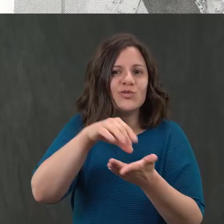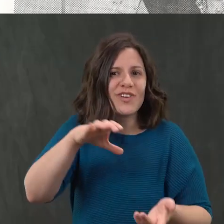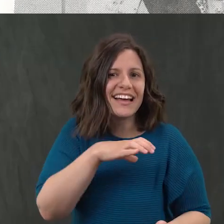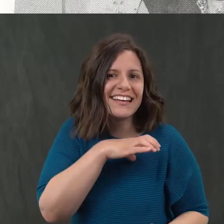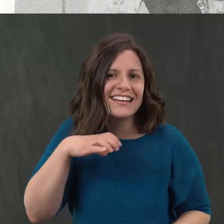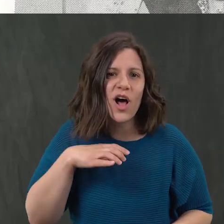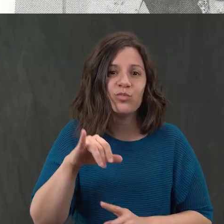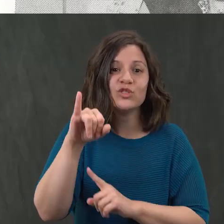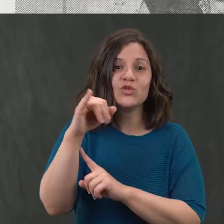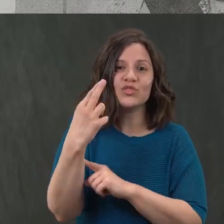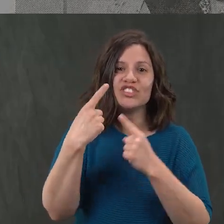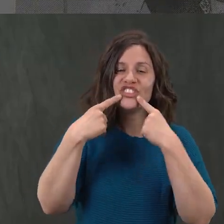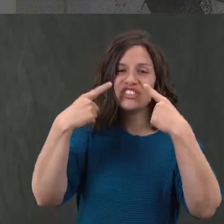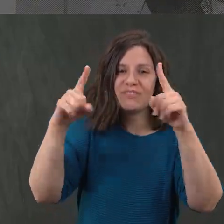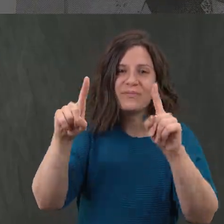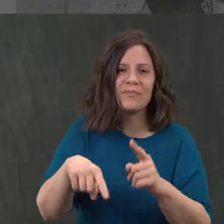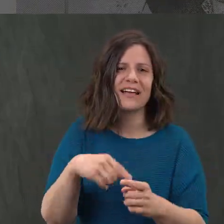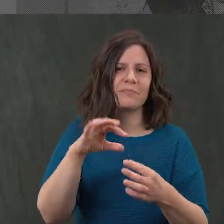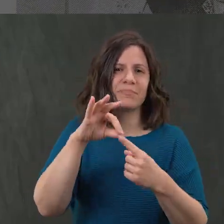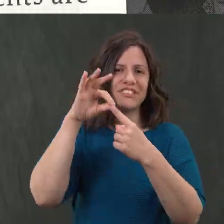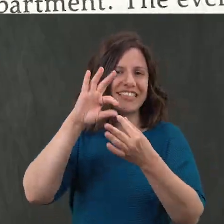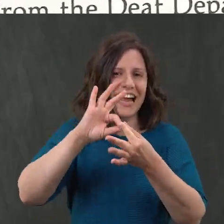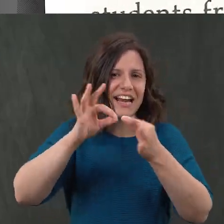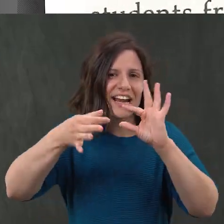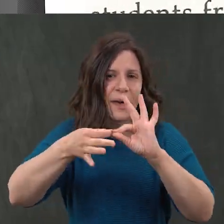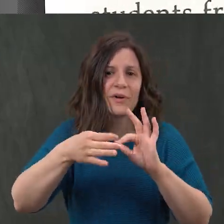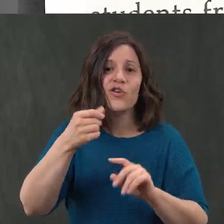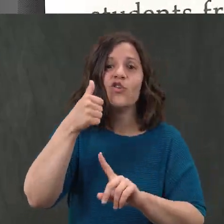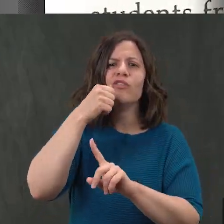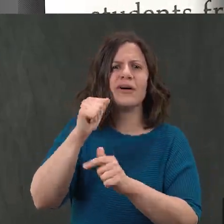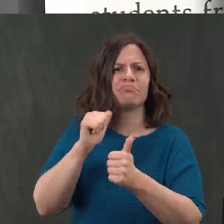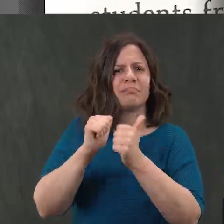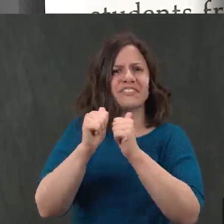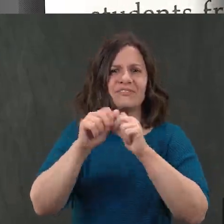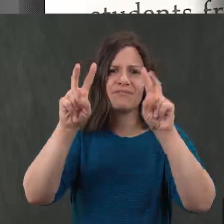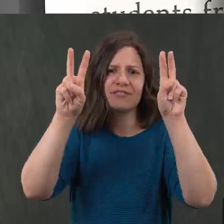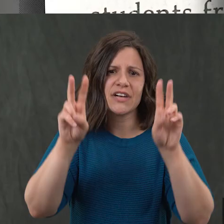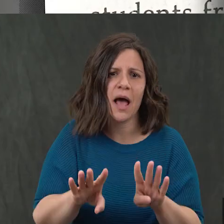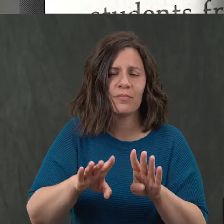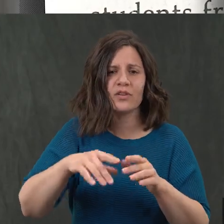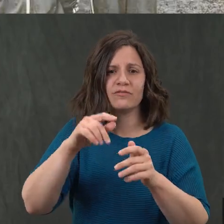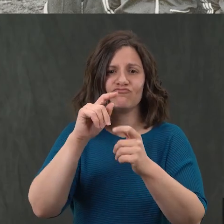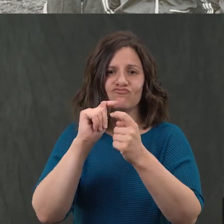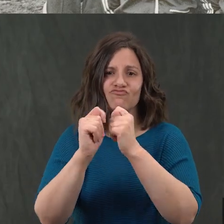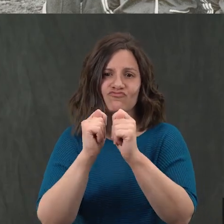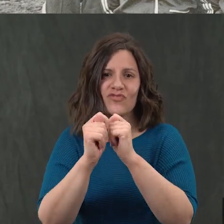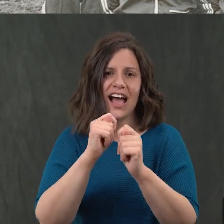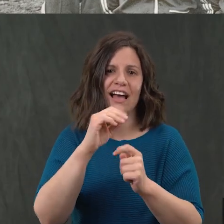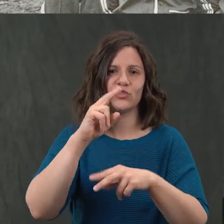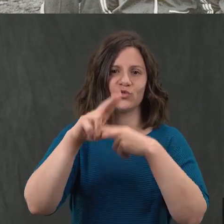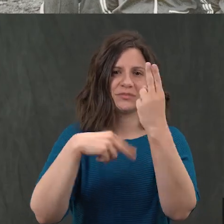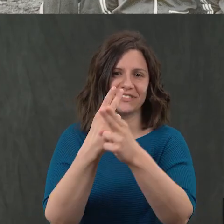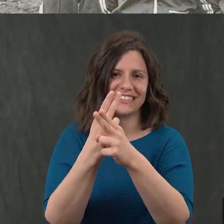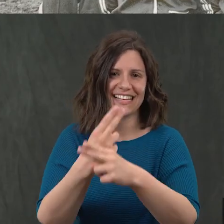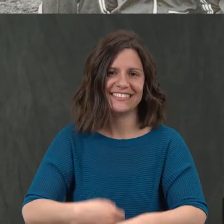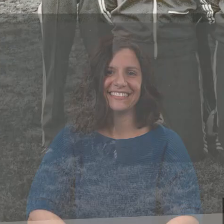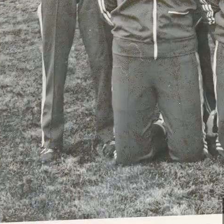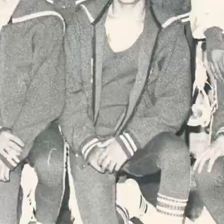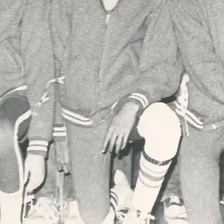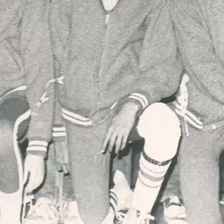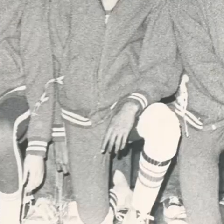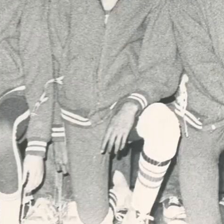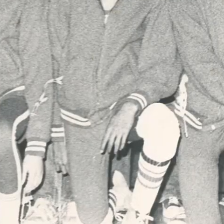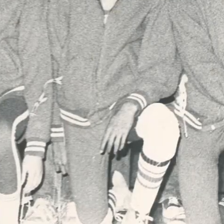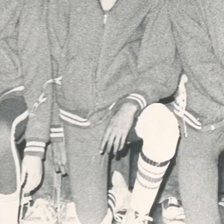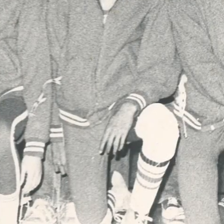including student council, junior achievement, Special Olympics, and girls' competitive volleyball, track, and gymnastics. Photos of a wrestling